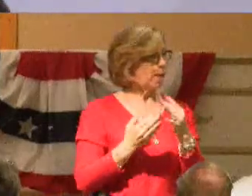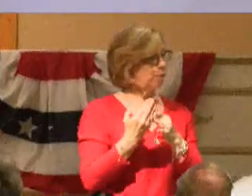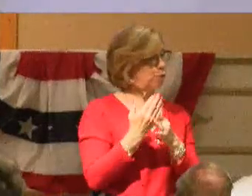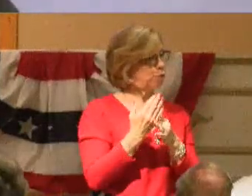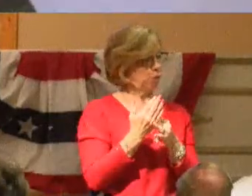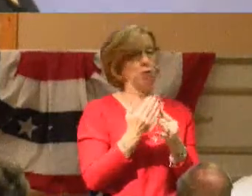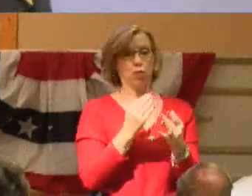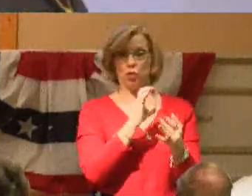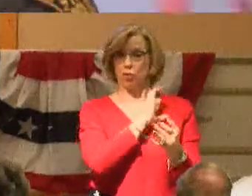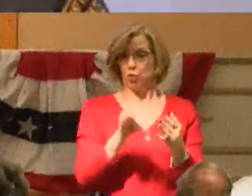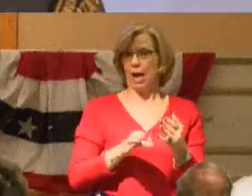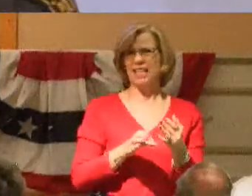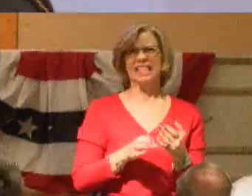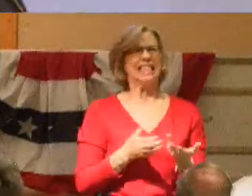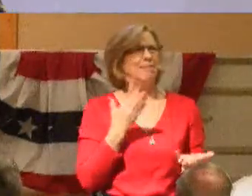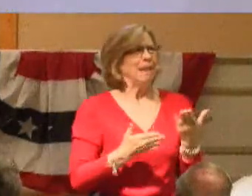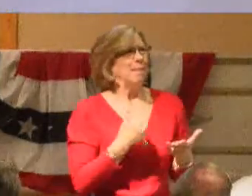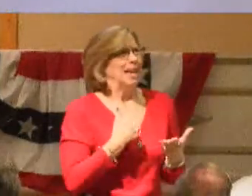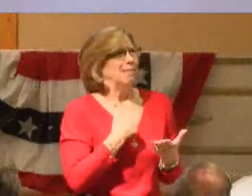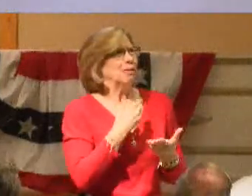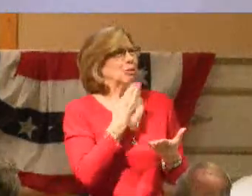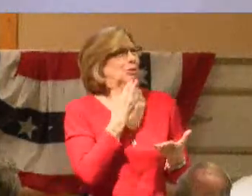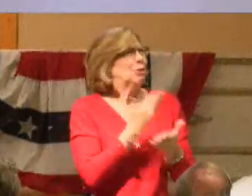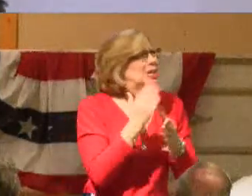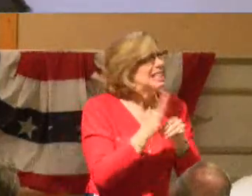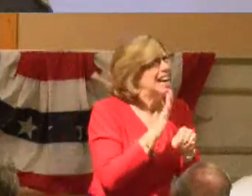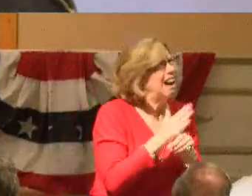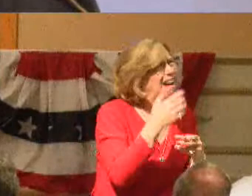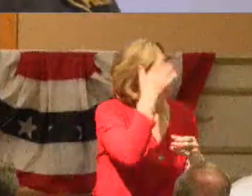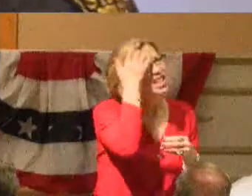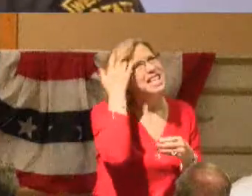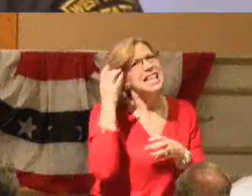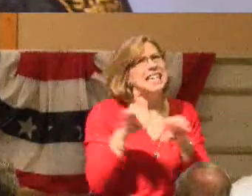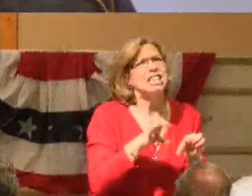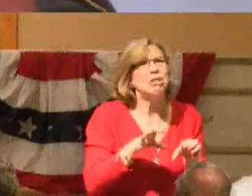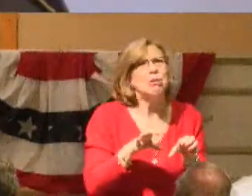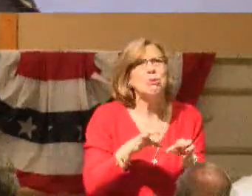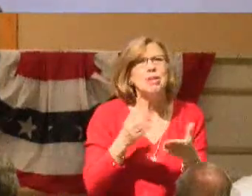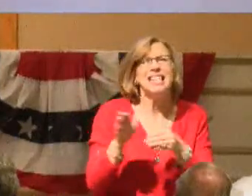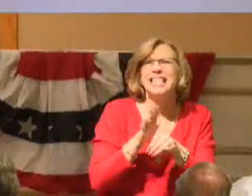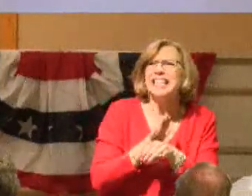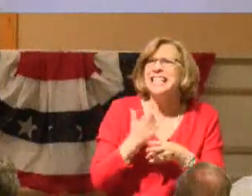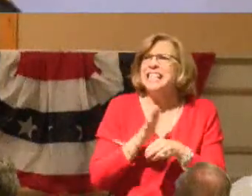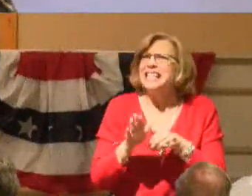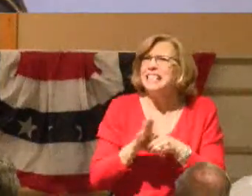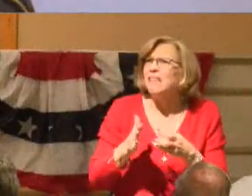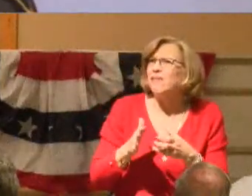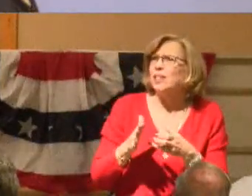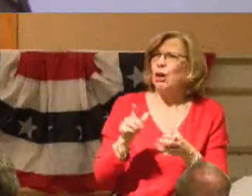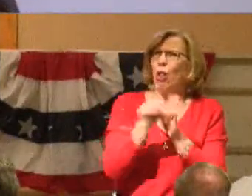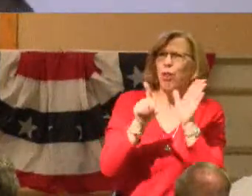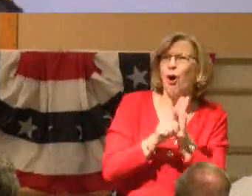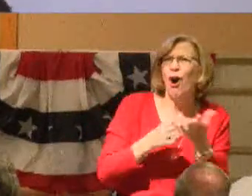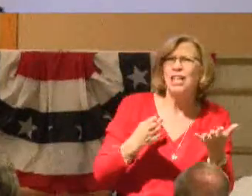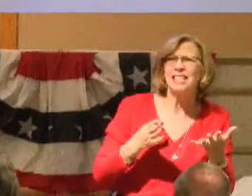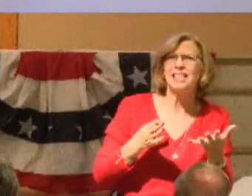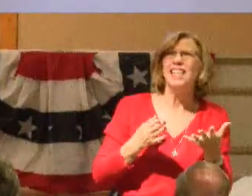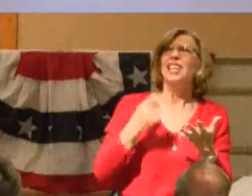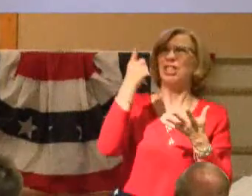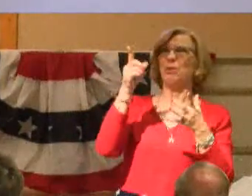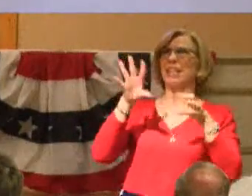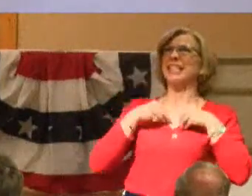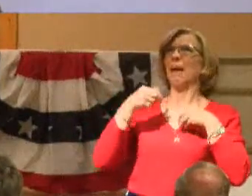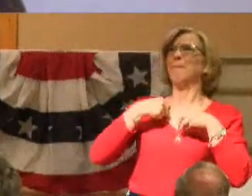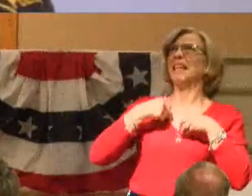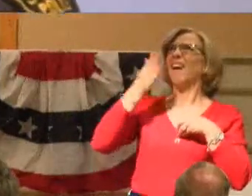enough. Have I done enough? Have I done enough good works? Have I kept enough of the laws to be acceptable to